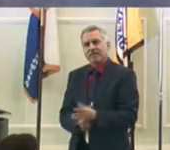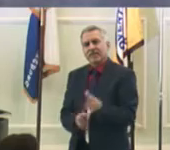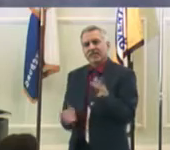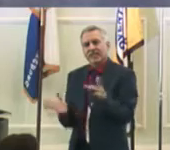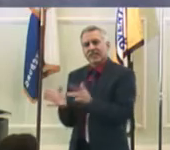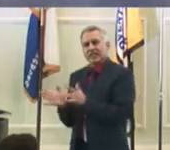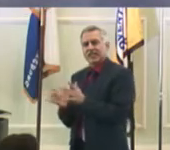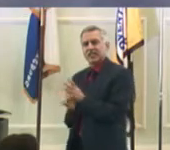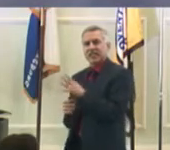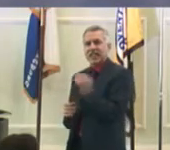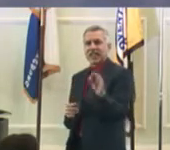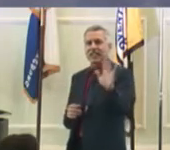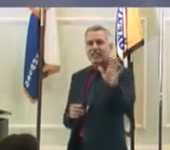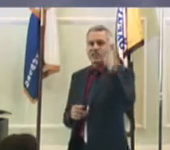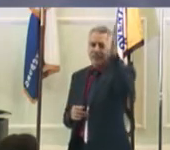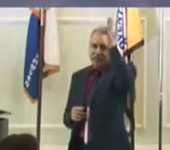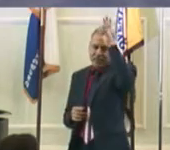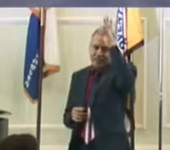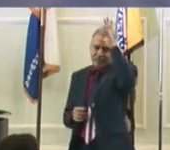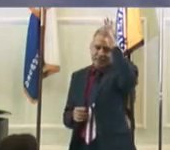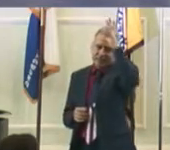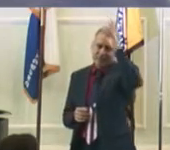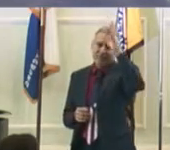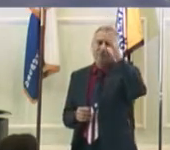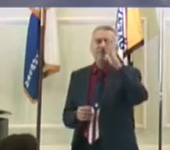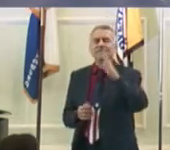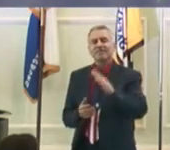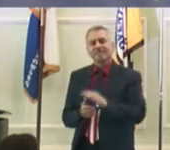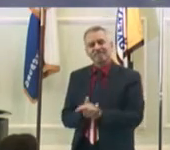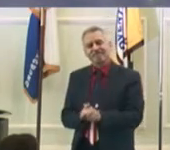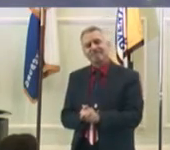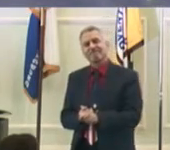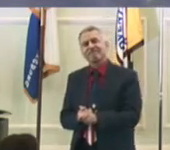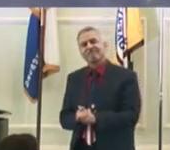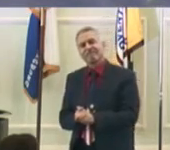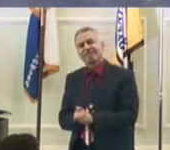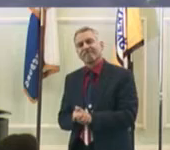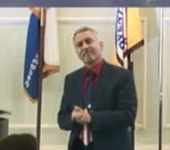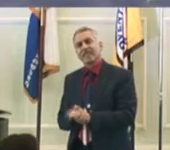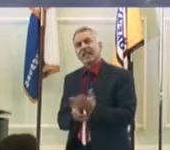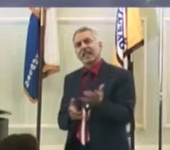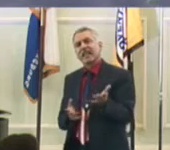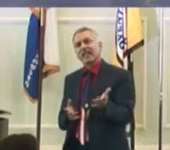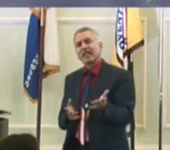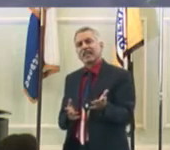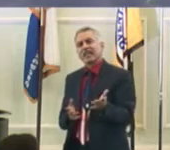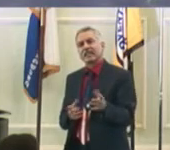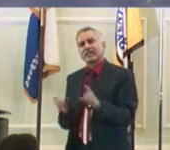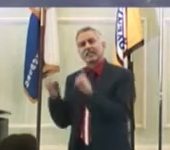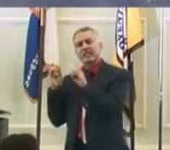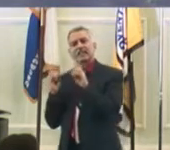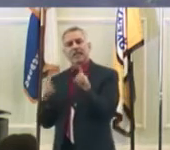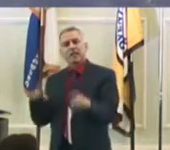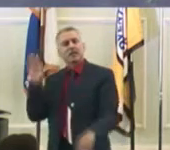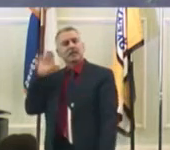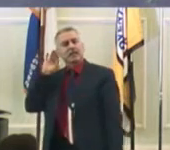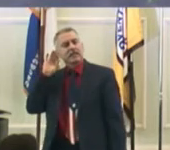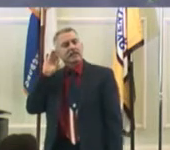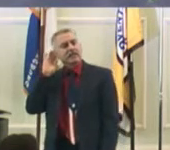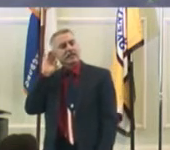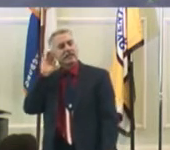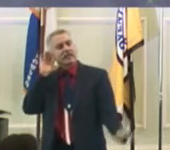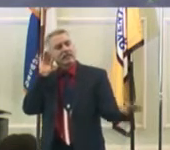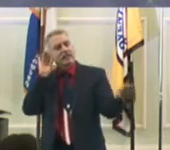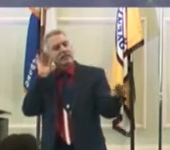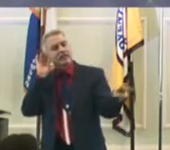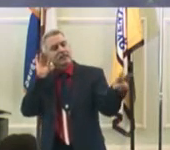some really neat notes on this. Commentary says, and I'm kind of cutting it in between, as they listen, this is the disciples, as they listen to the manner in